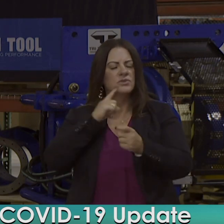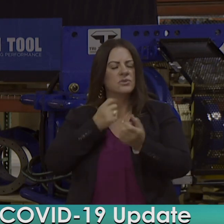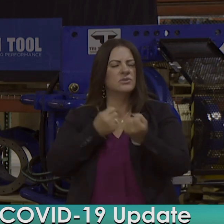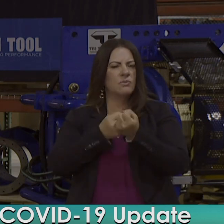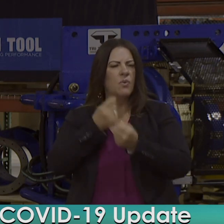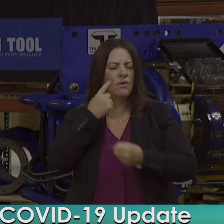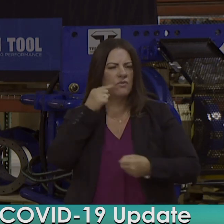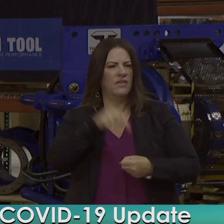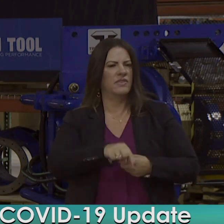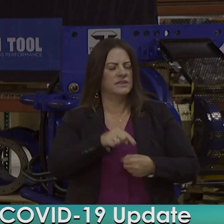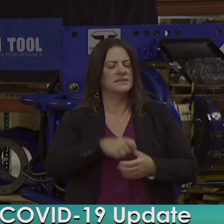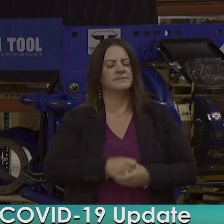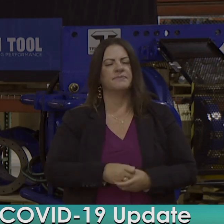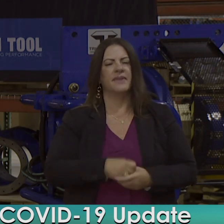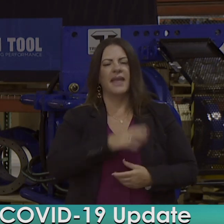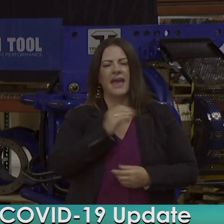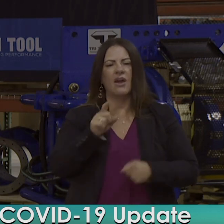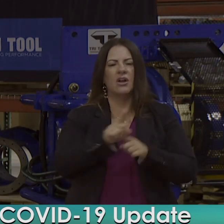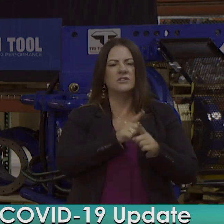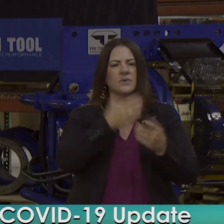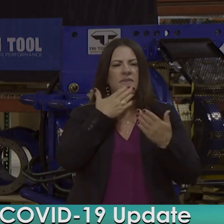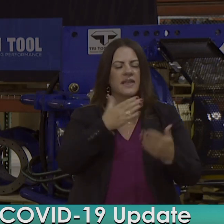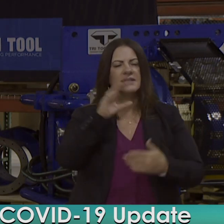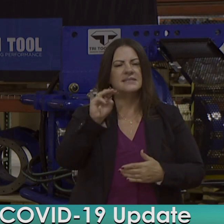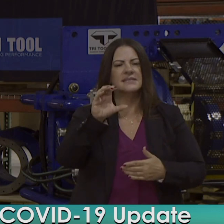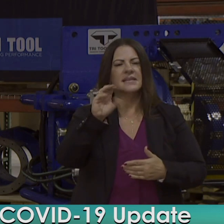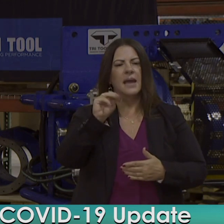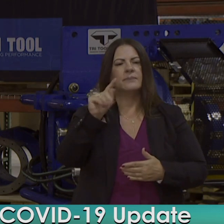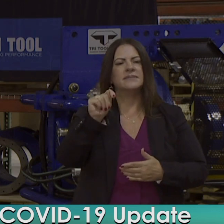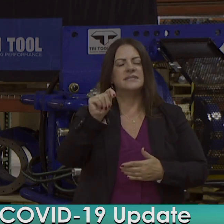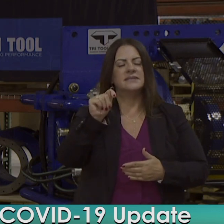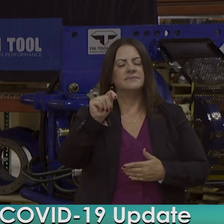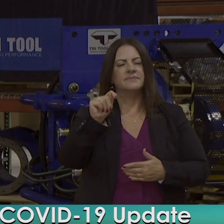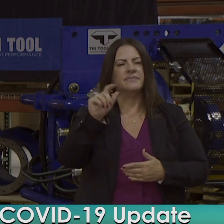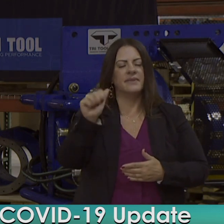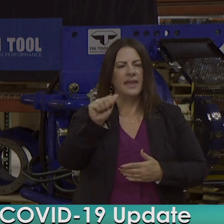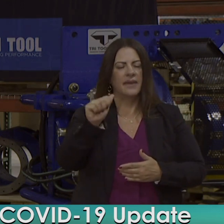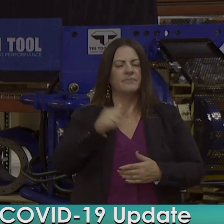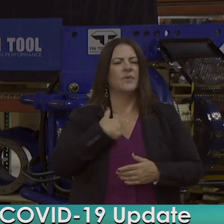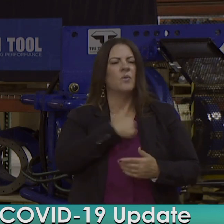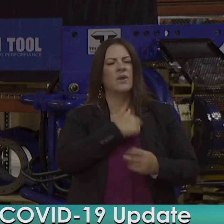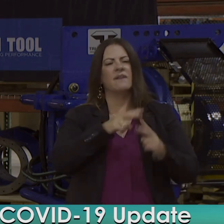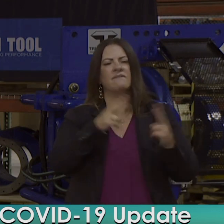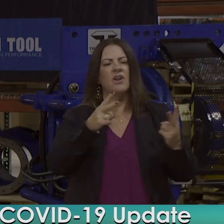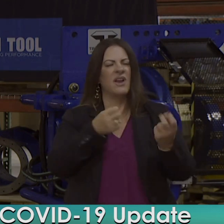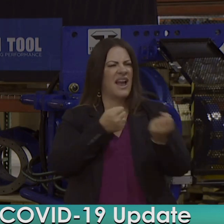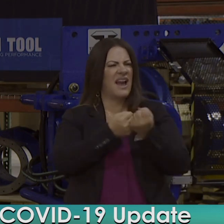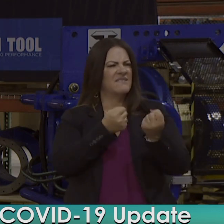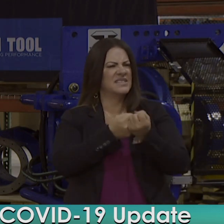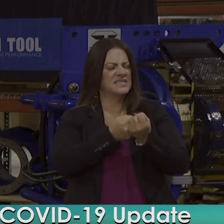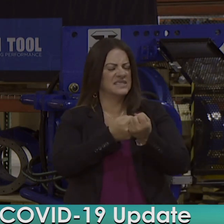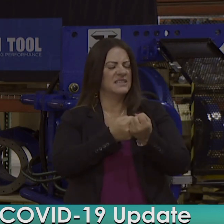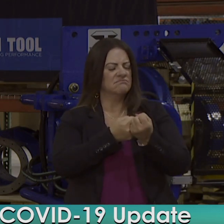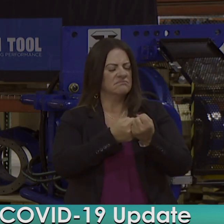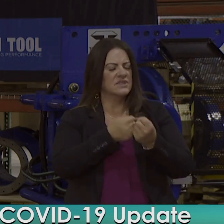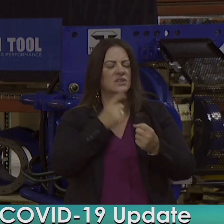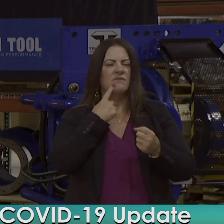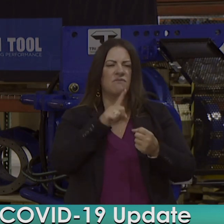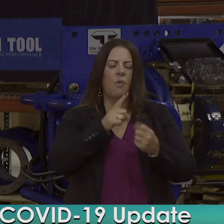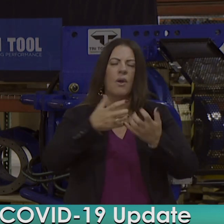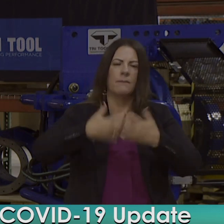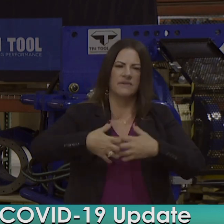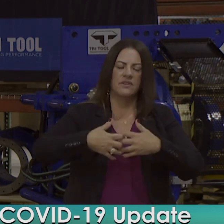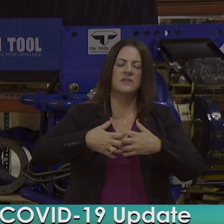done. And I'd be remiss if I didn't thank the CMTA team to get us to this point. We are primarily an advocacy organization, but we've pivoted our